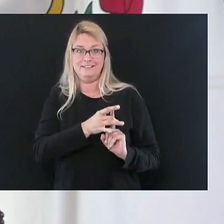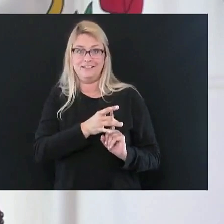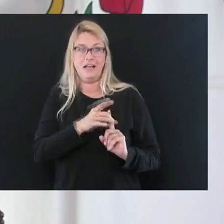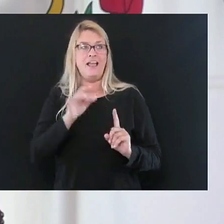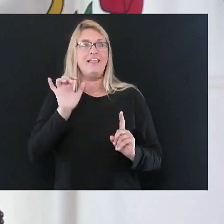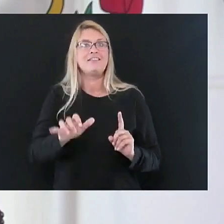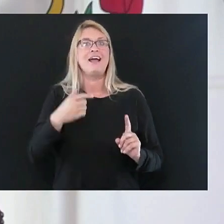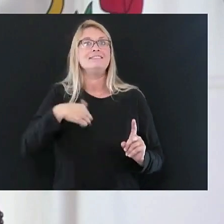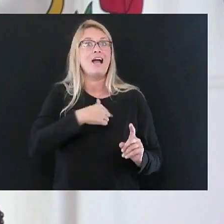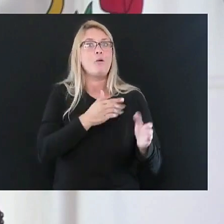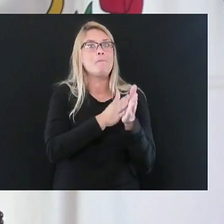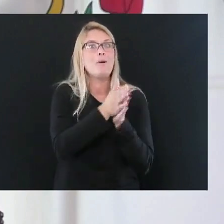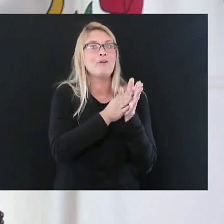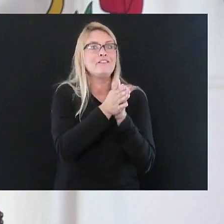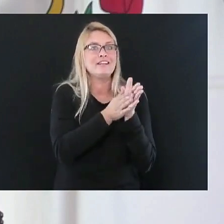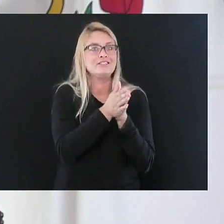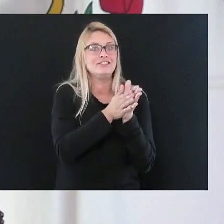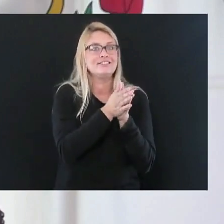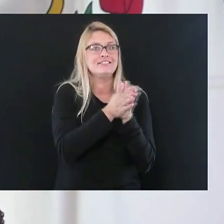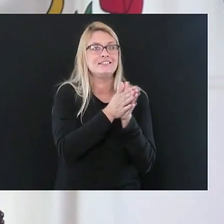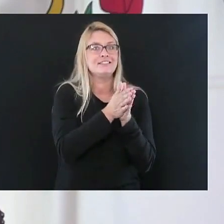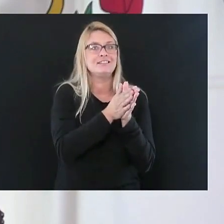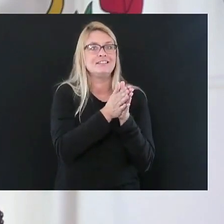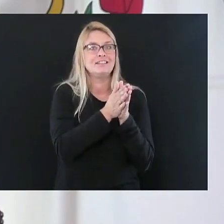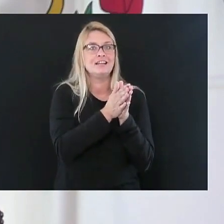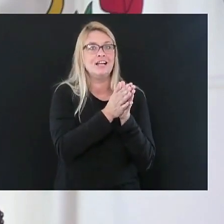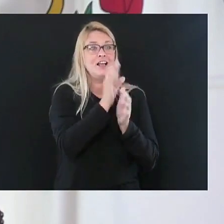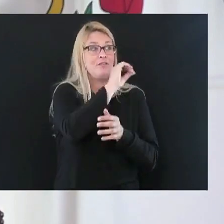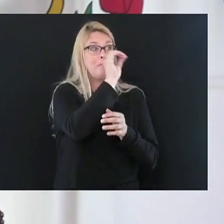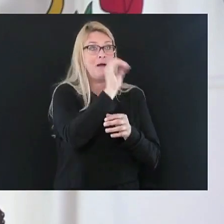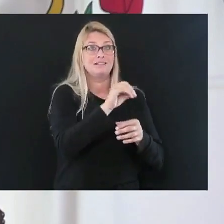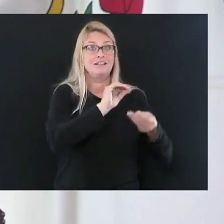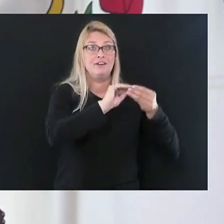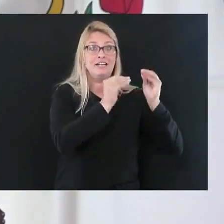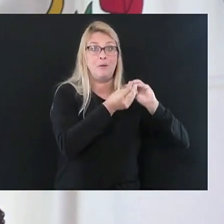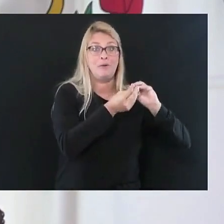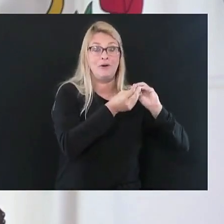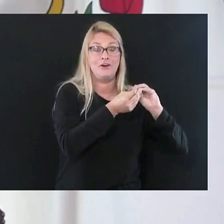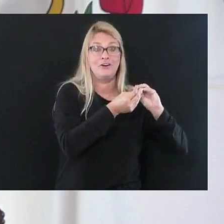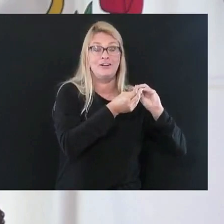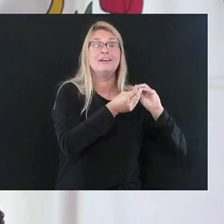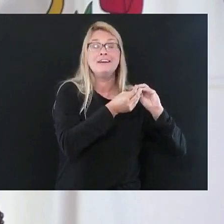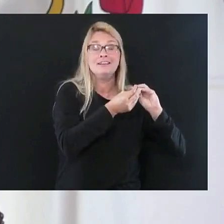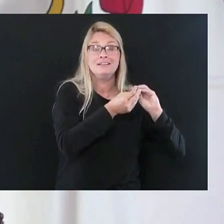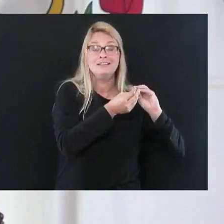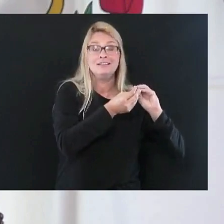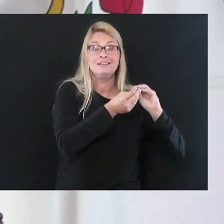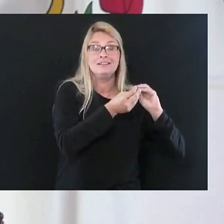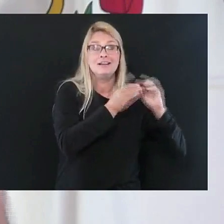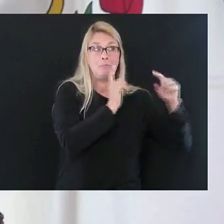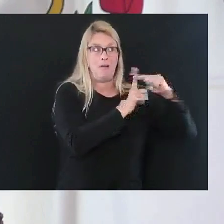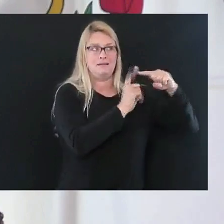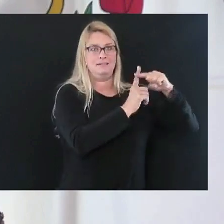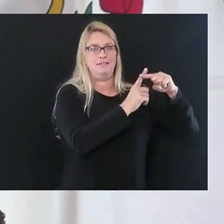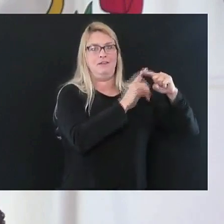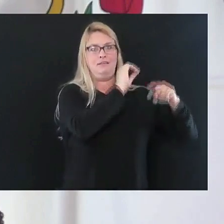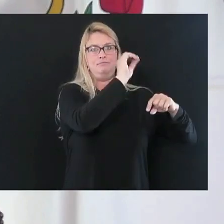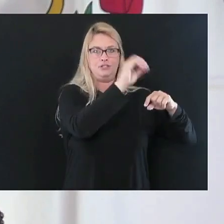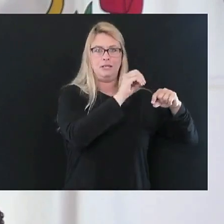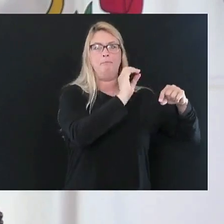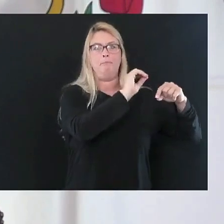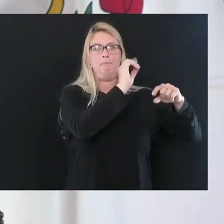The positivity rate, the metric there, was to get people to test. The infection